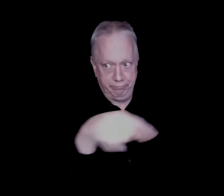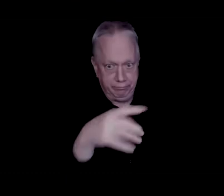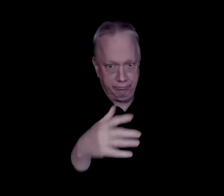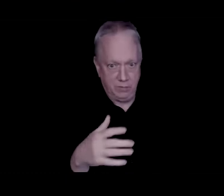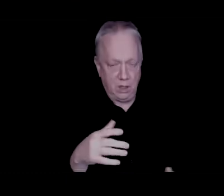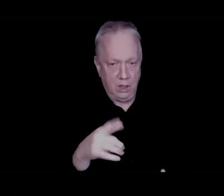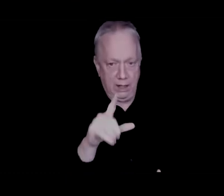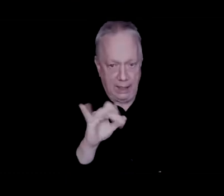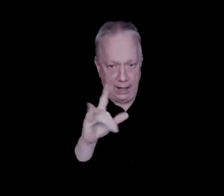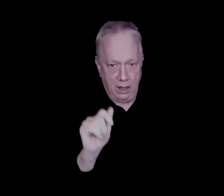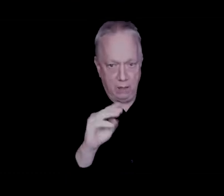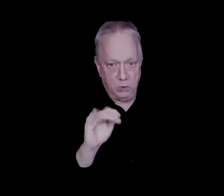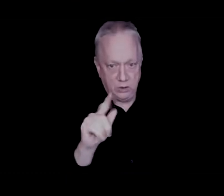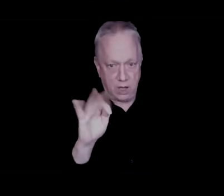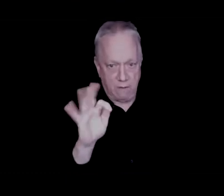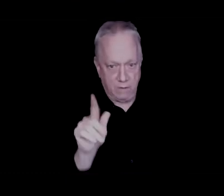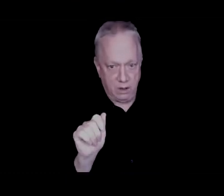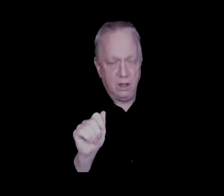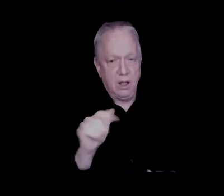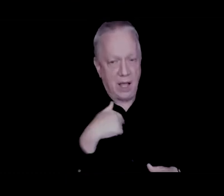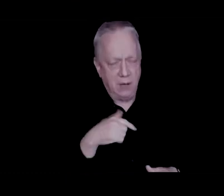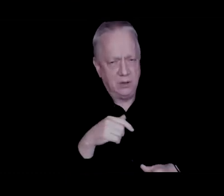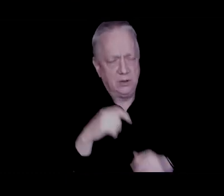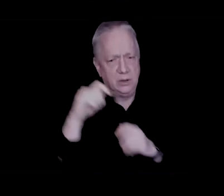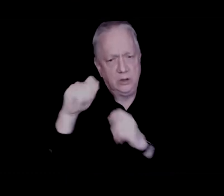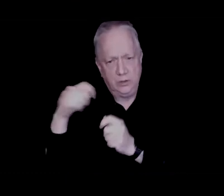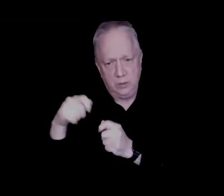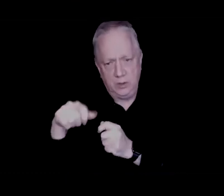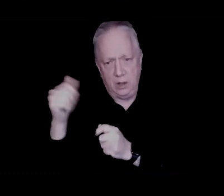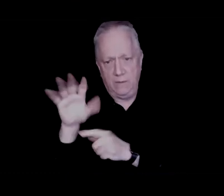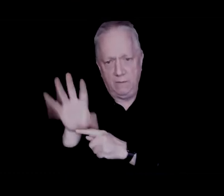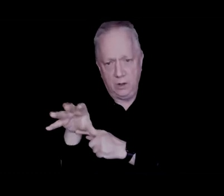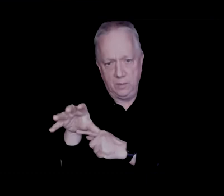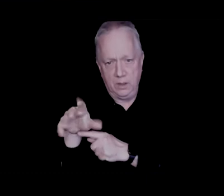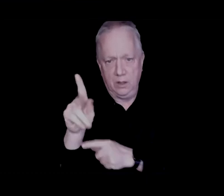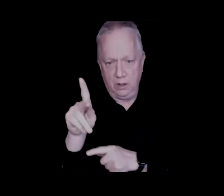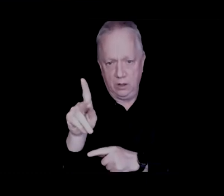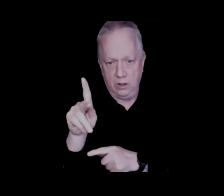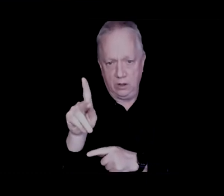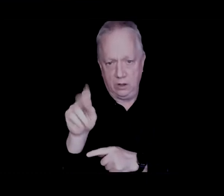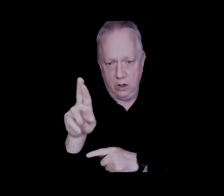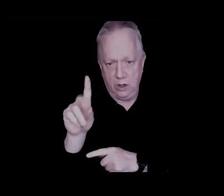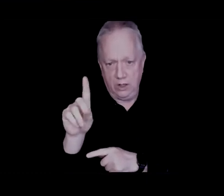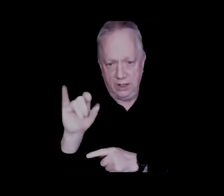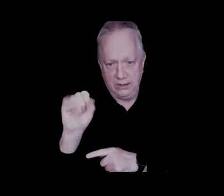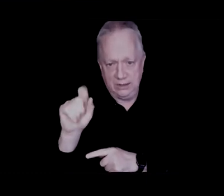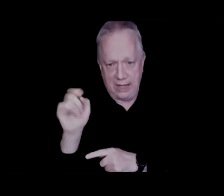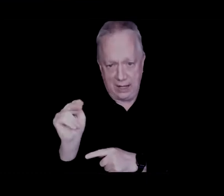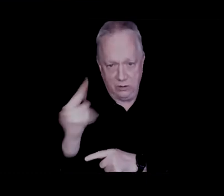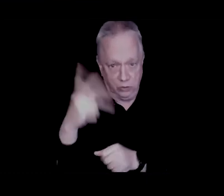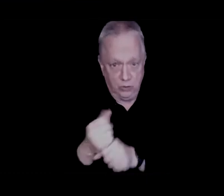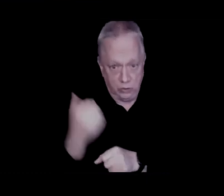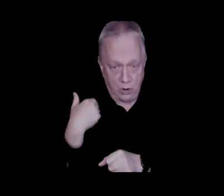And I was shooting another film in Erbil, Kurdistan, 2 years ago. And